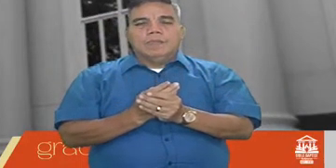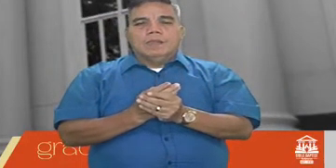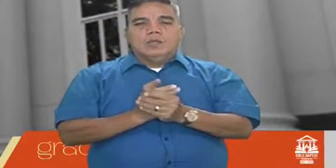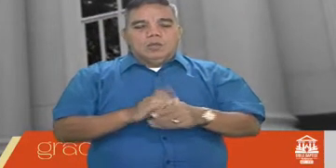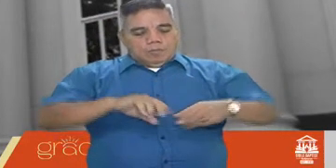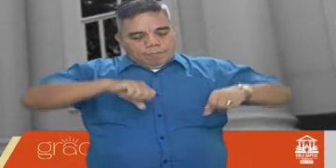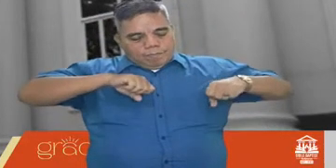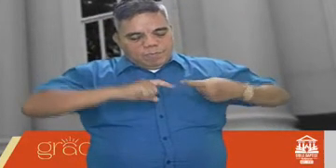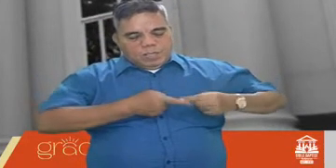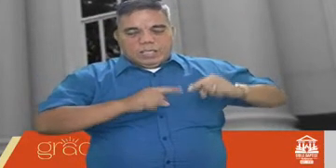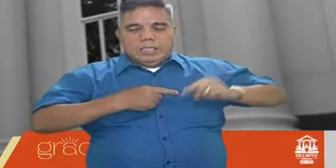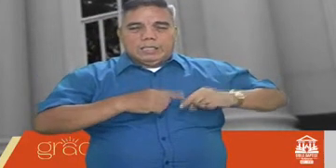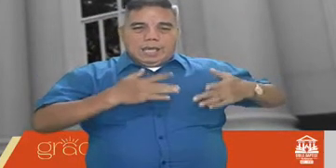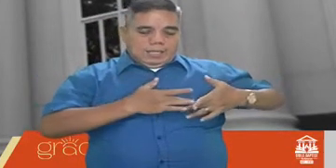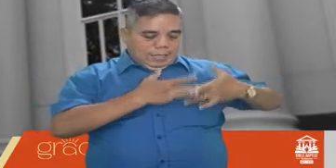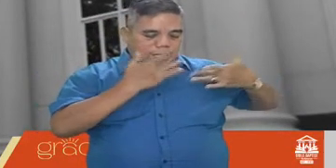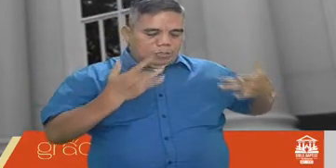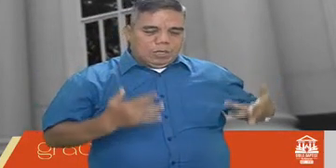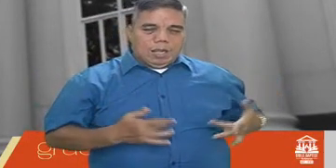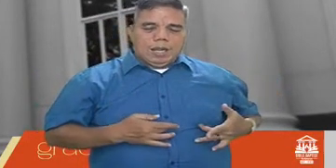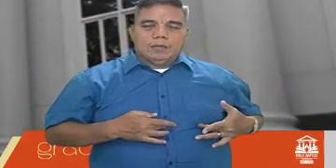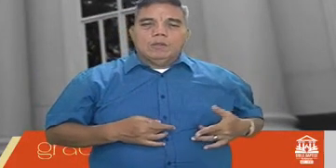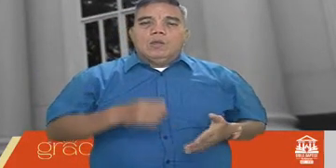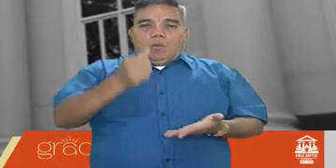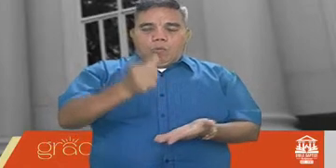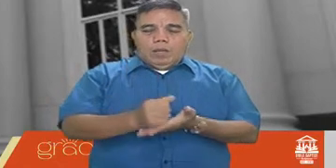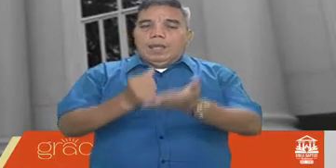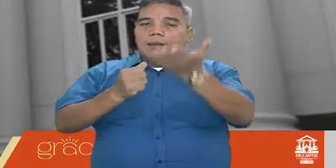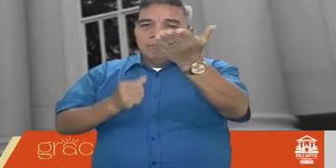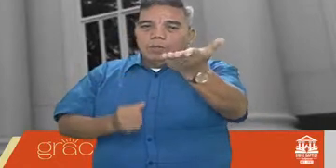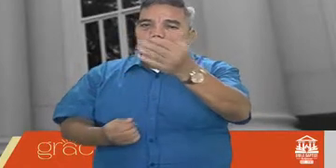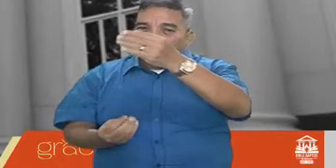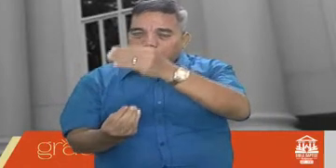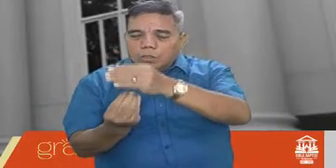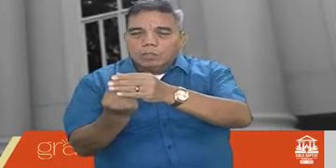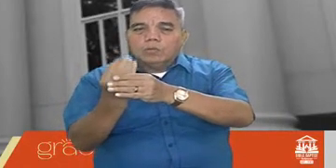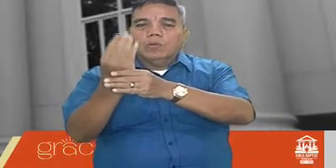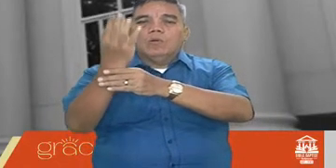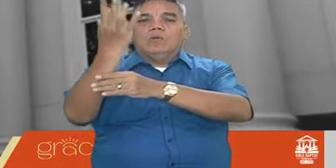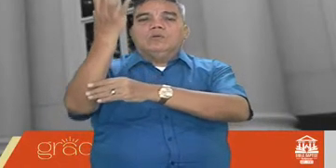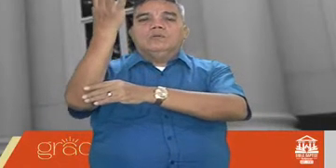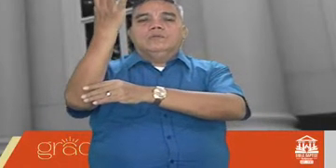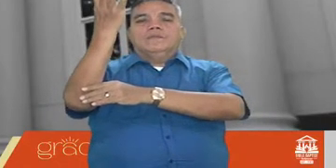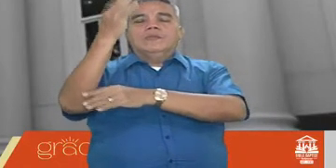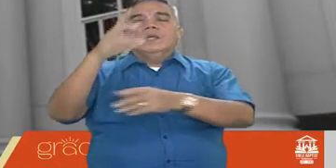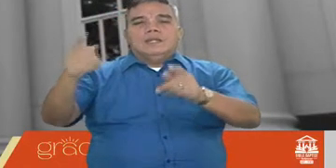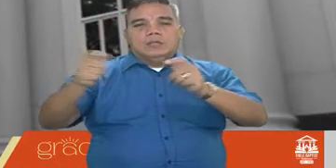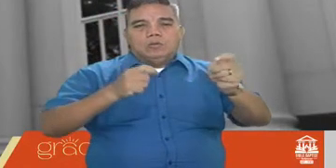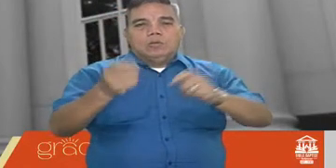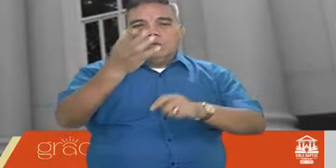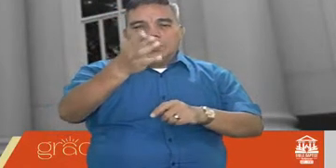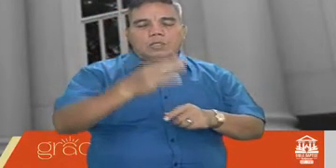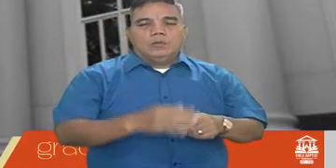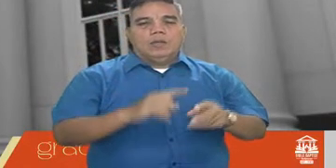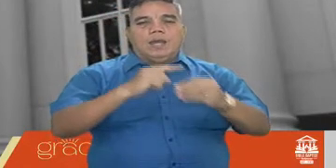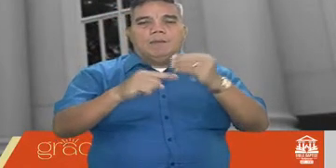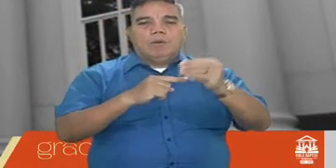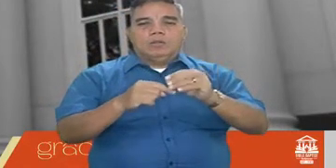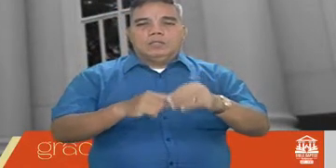your brokenness and fill your heart with His Word will help you to let go of the bitterness that controls you.